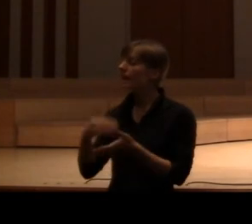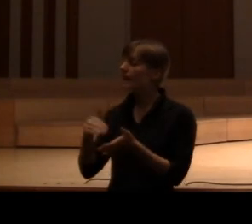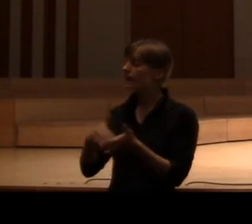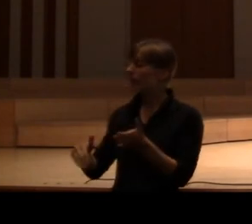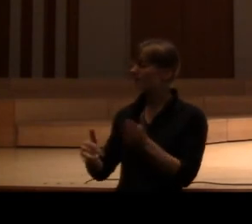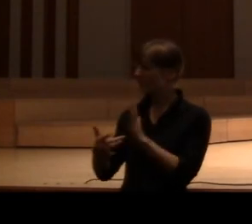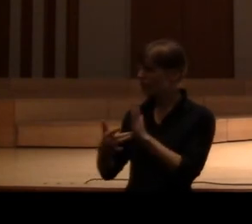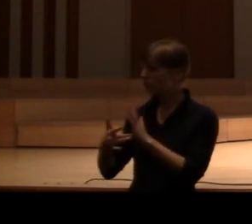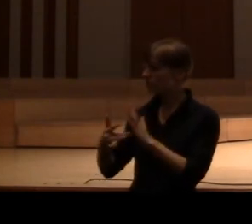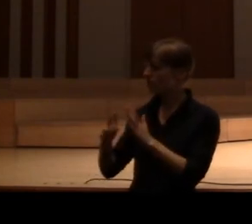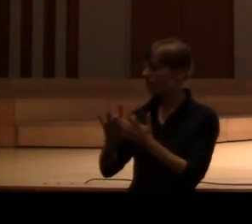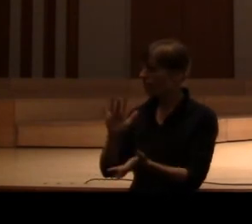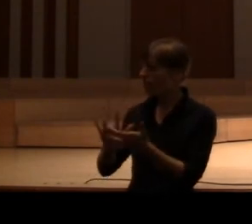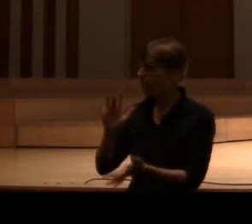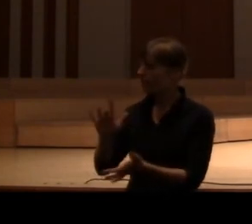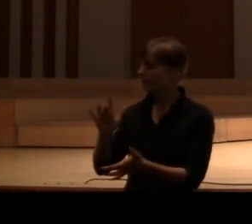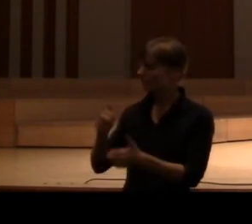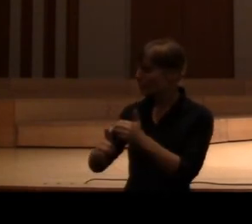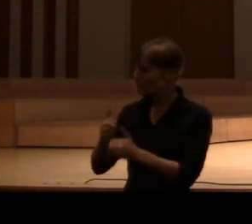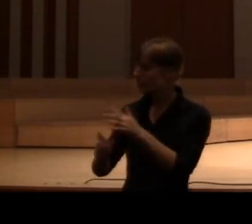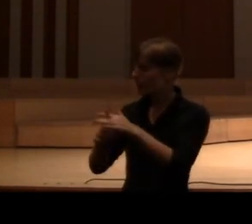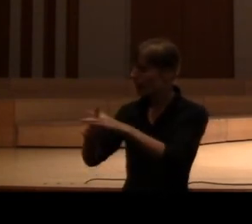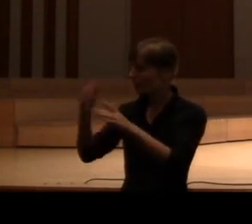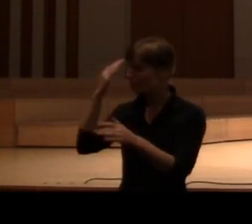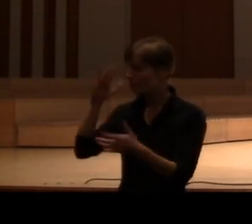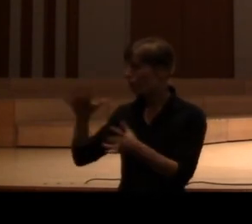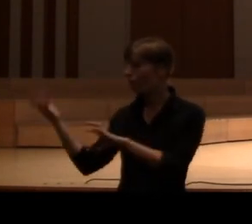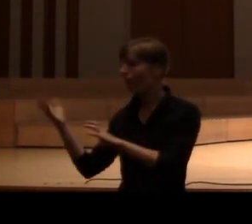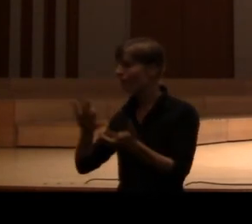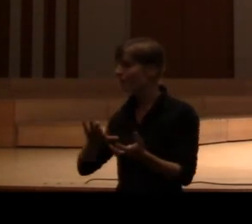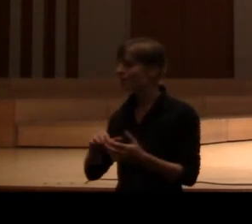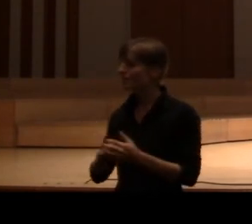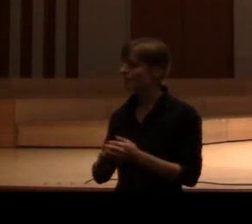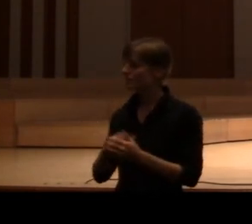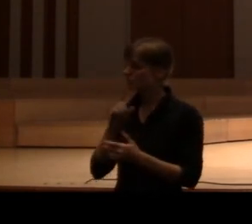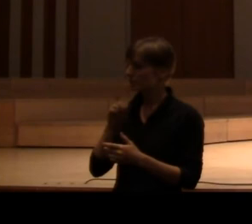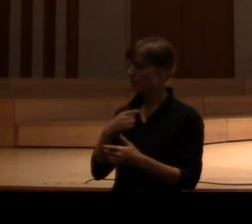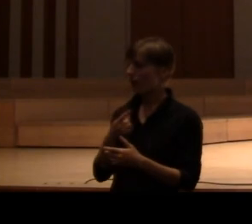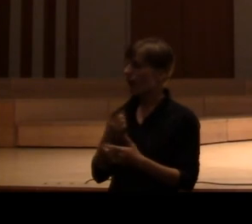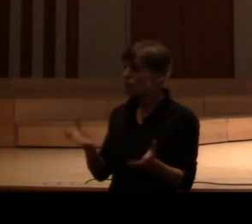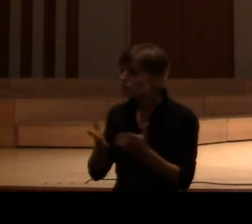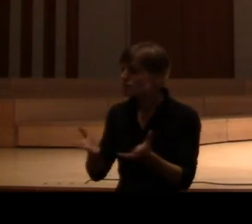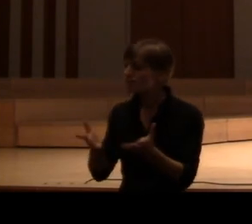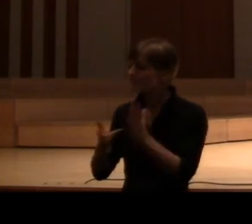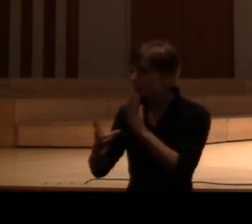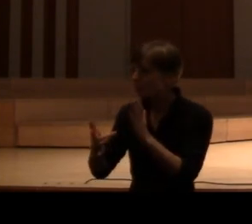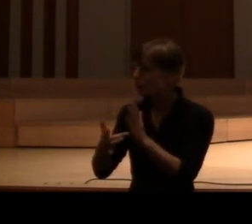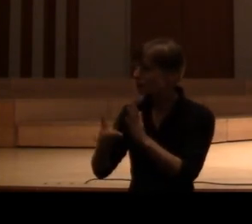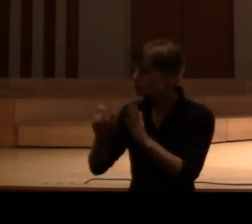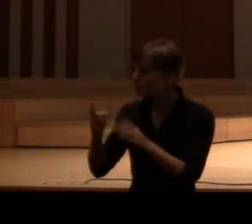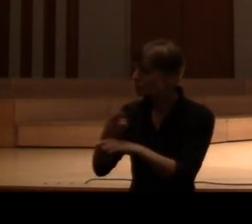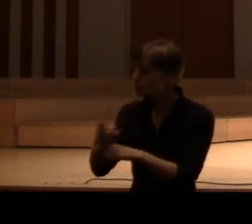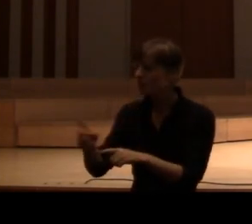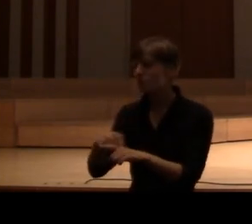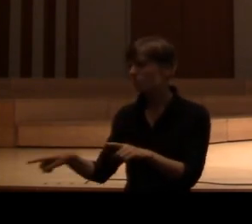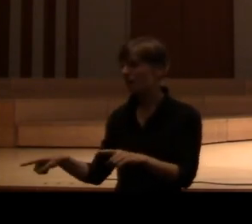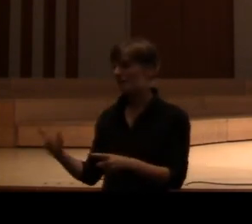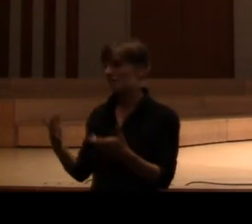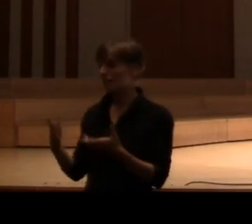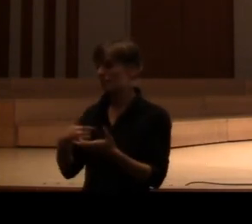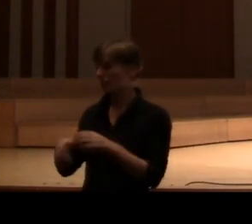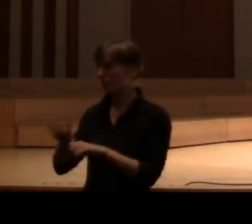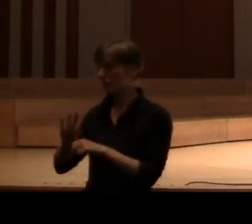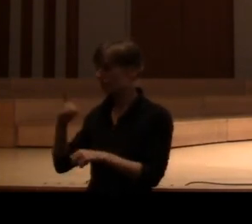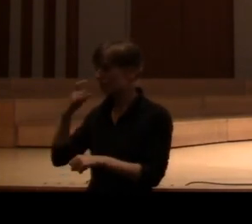technology issues had come up, things had gone wrong. In some ways, even though I evangelize using technology to such an extent, I may be the worst person for it,